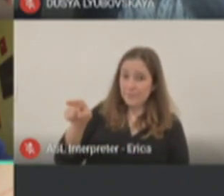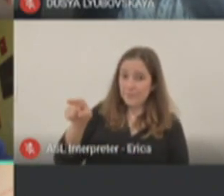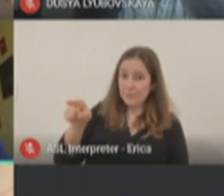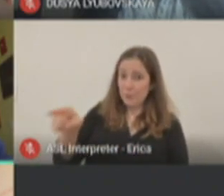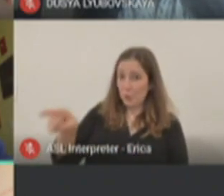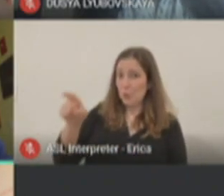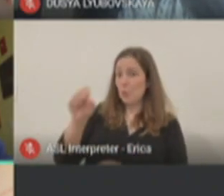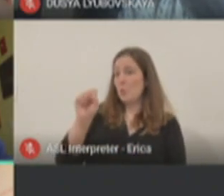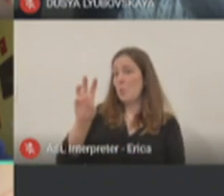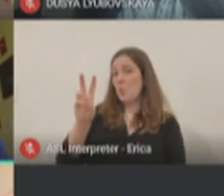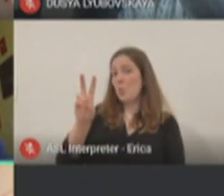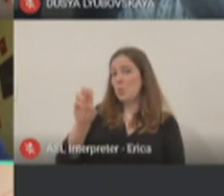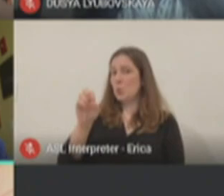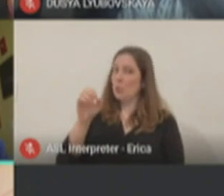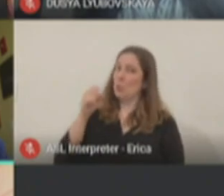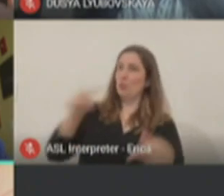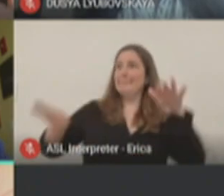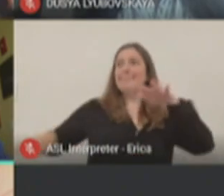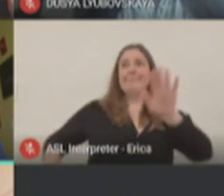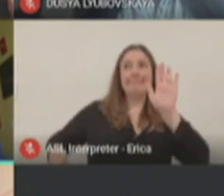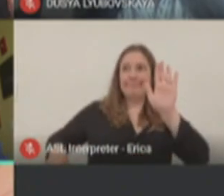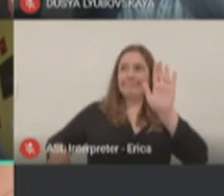Yes, I was, yes.